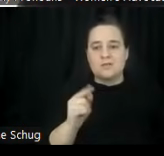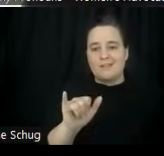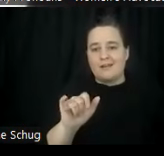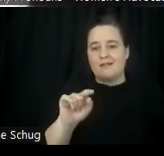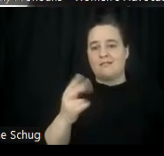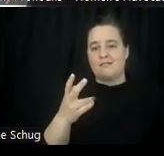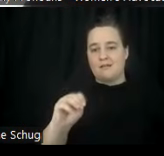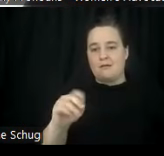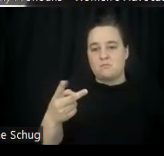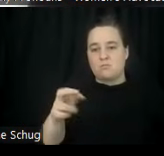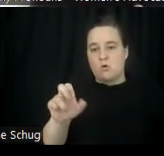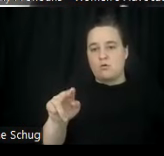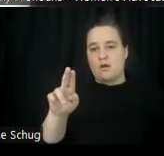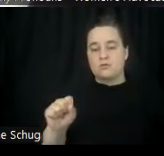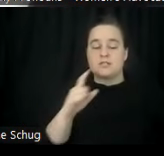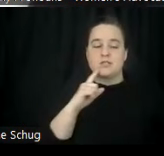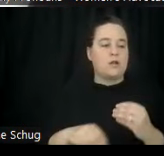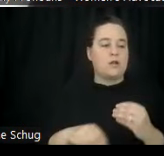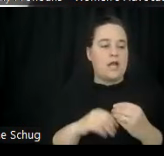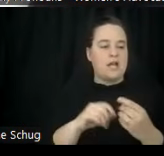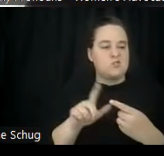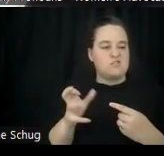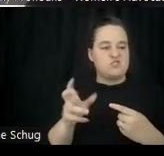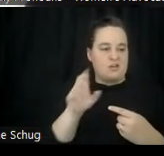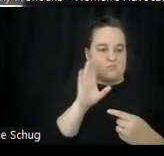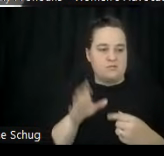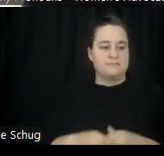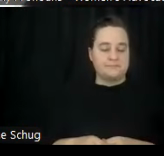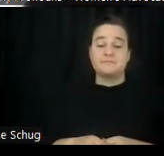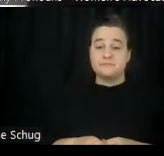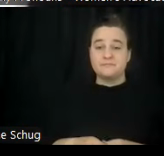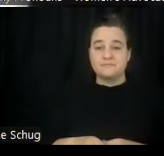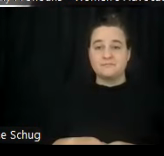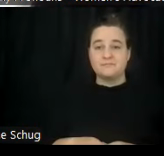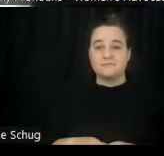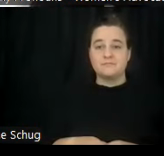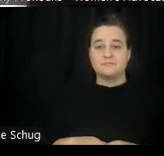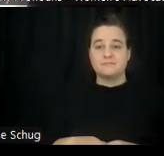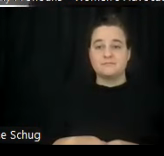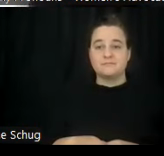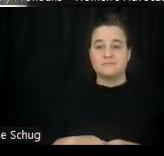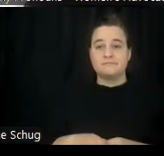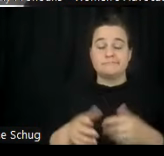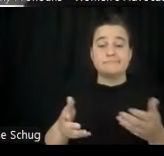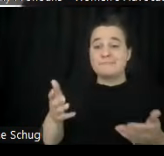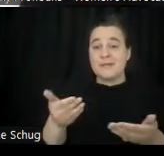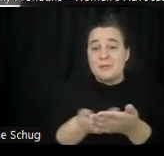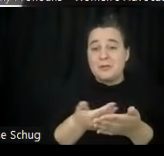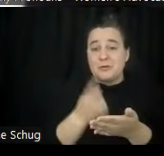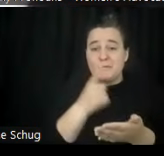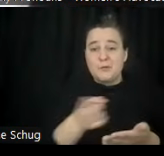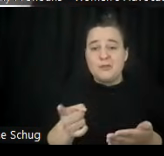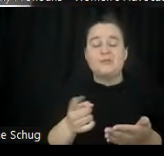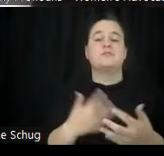pronouns, and a link will be posted in the chat shortly for that as well, just because it might be new information to some people, so we also